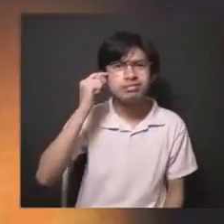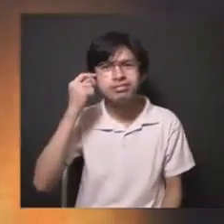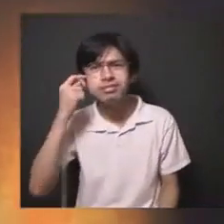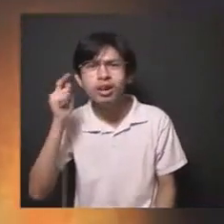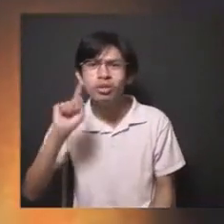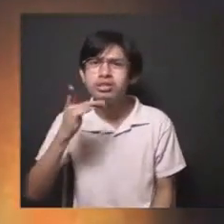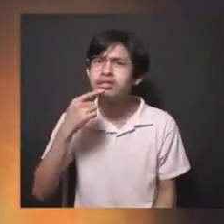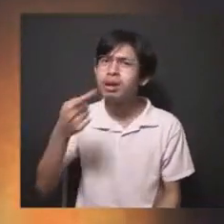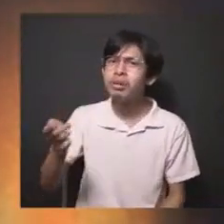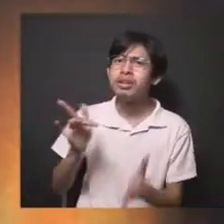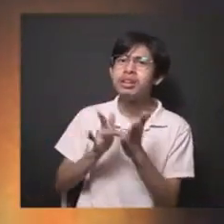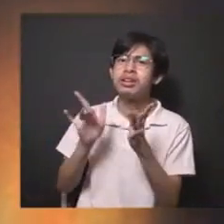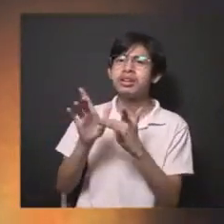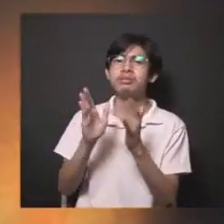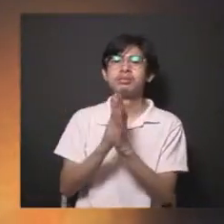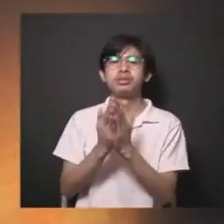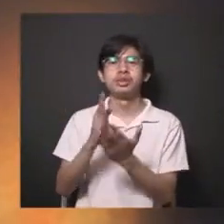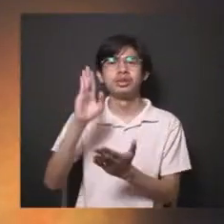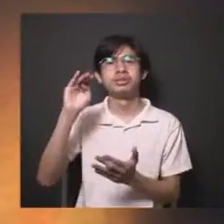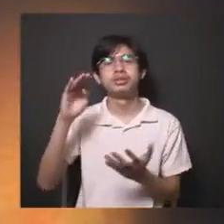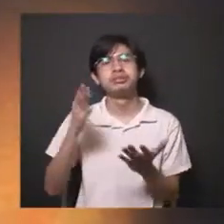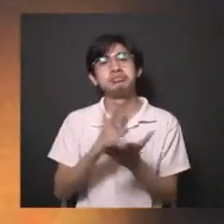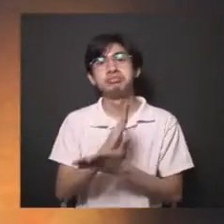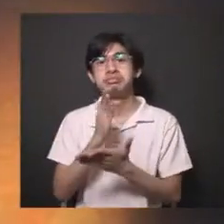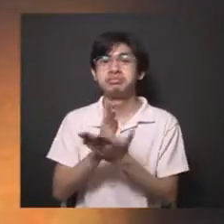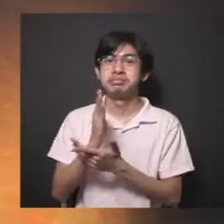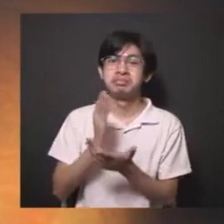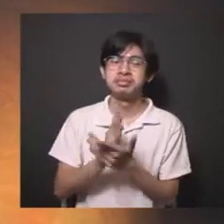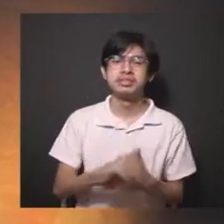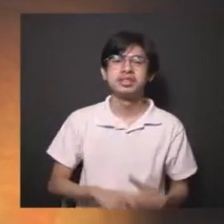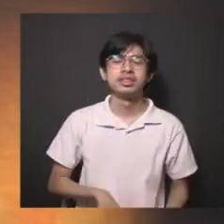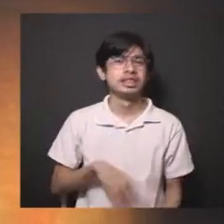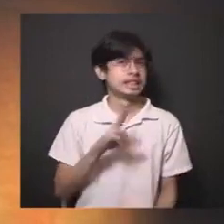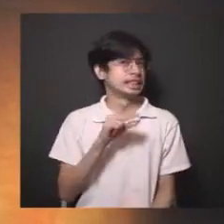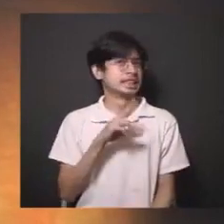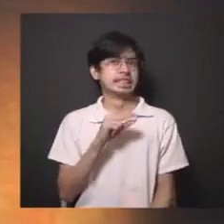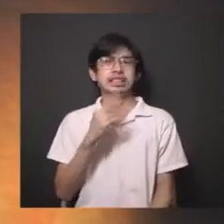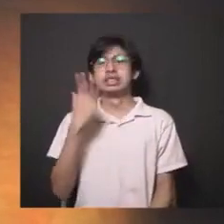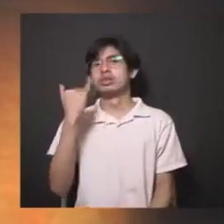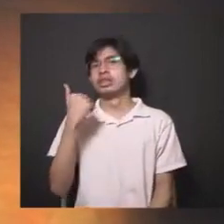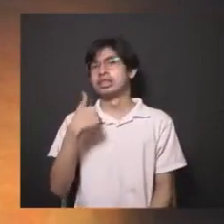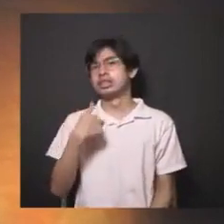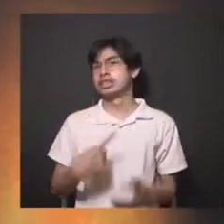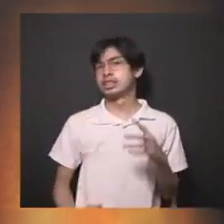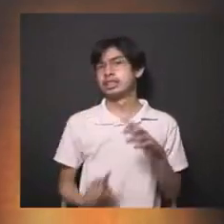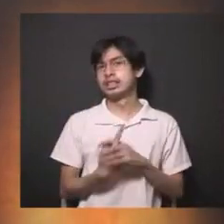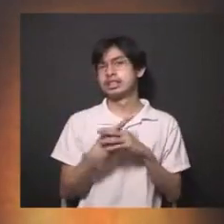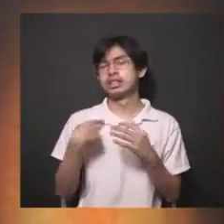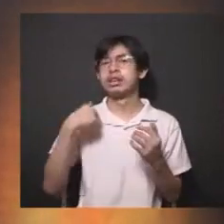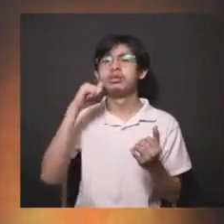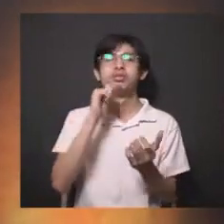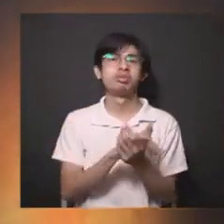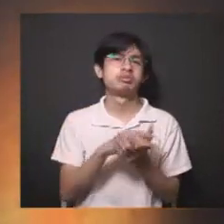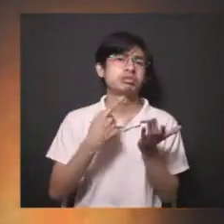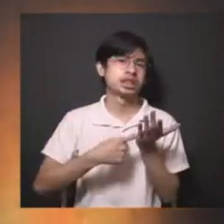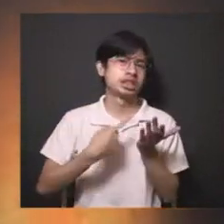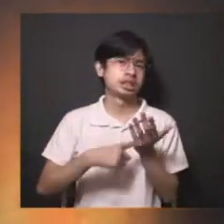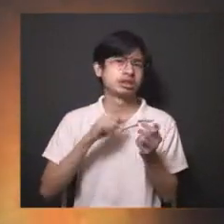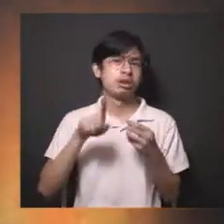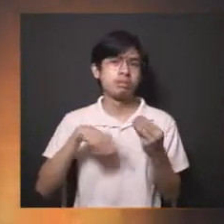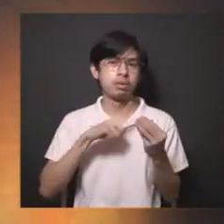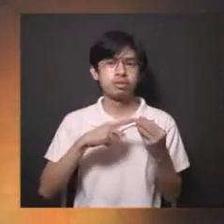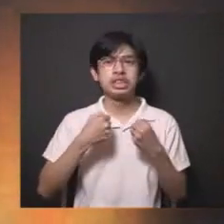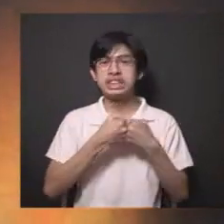So it must be okay. Actually, the reason why the author even brings it up is because he wants to talk about the struggles that come with